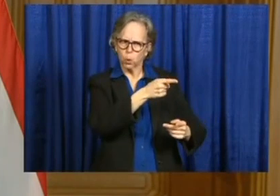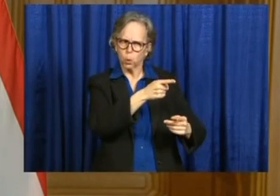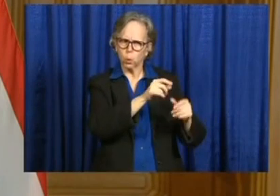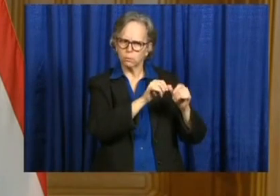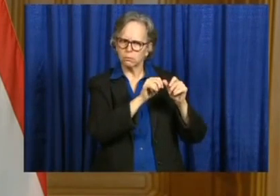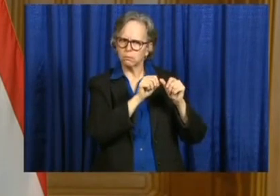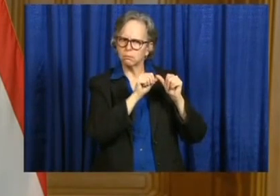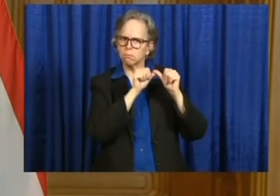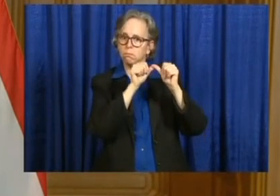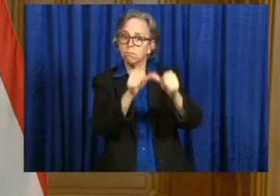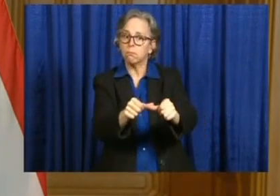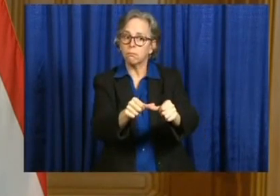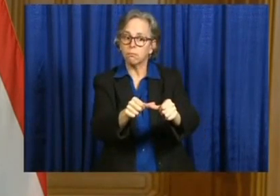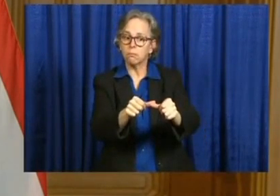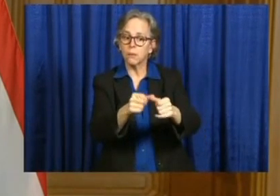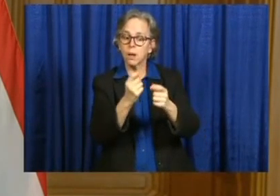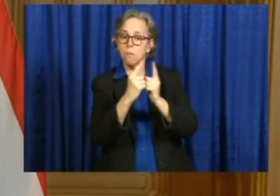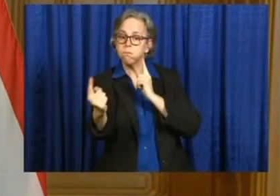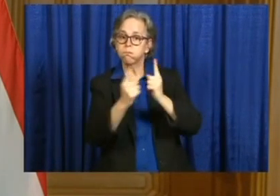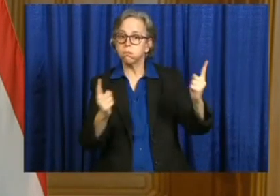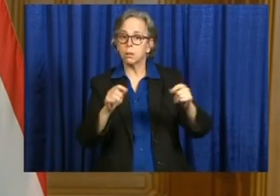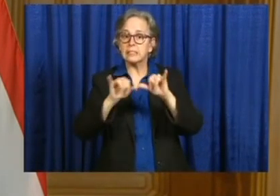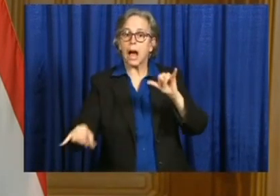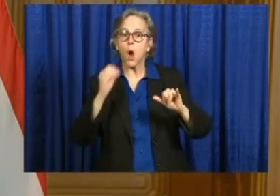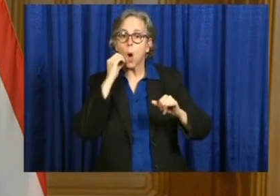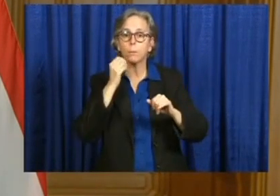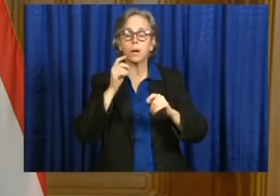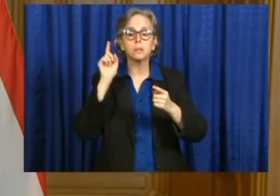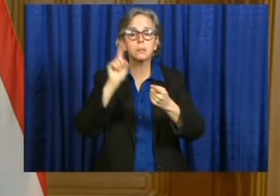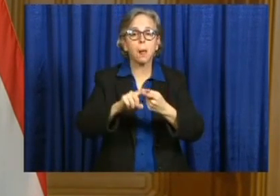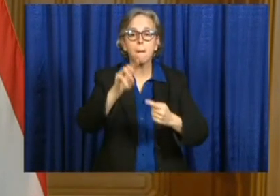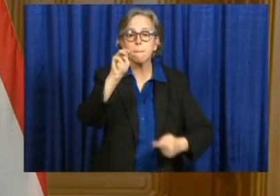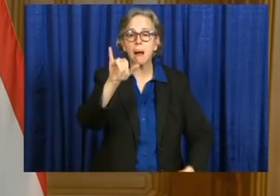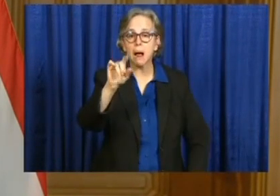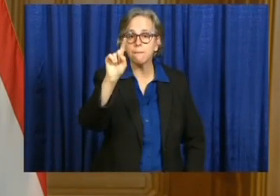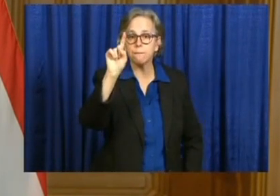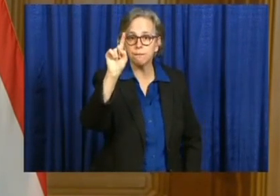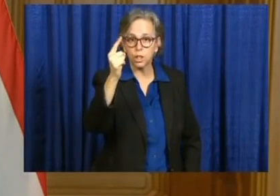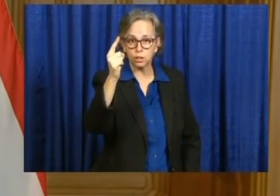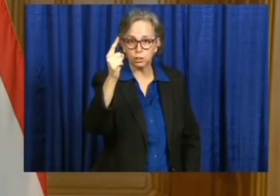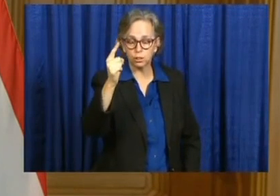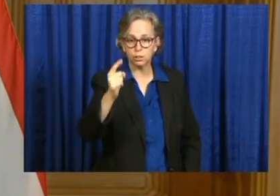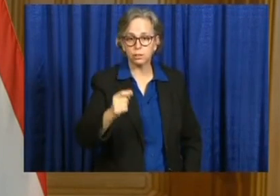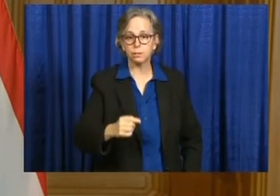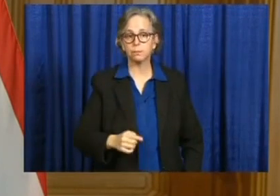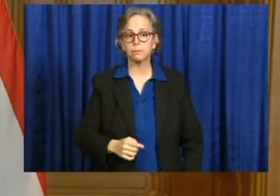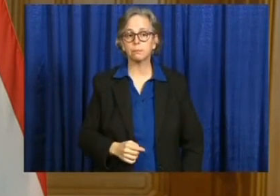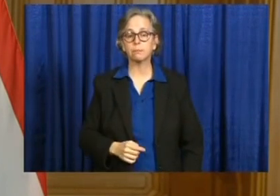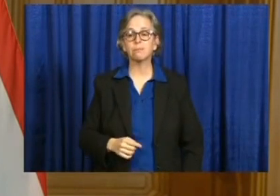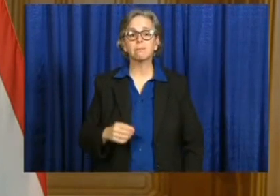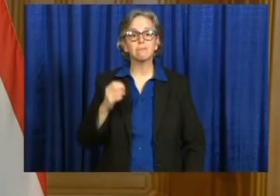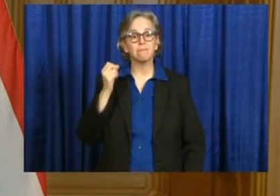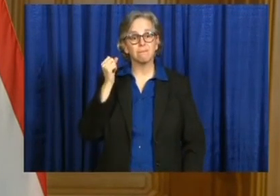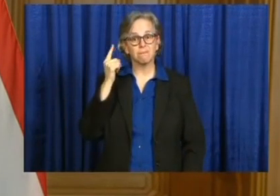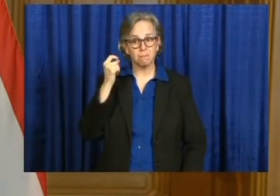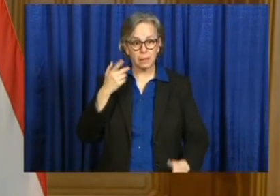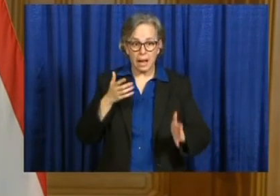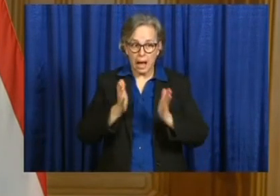1st, 2020. I've also asked them to look again to see if there's additional